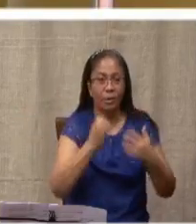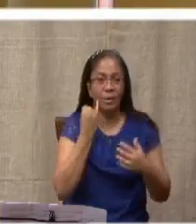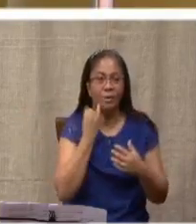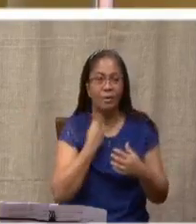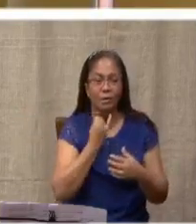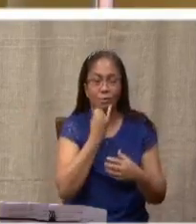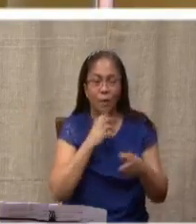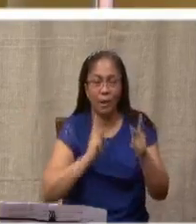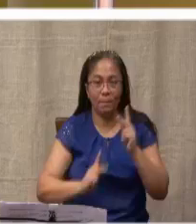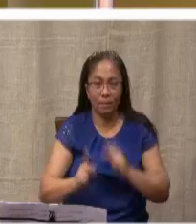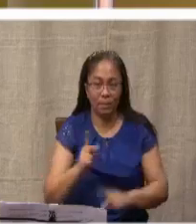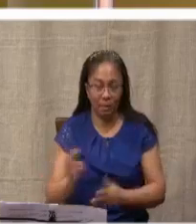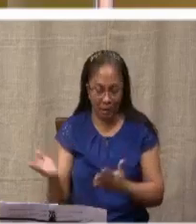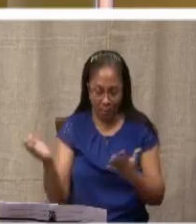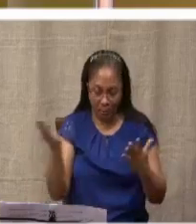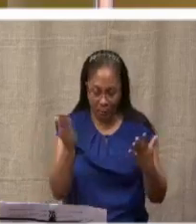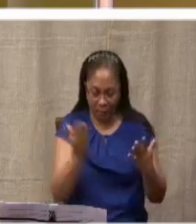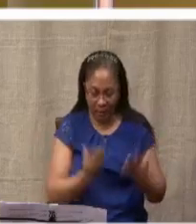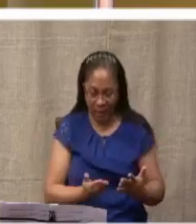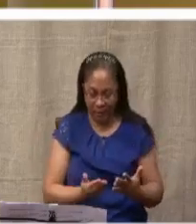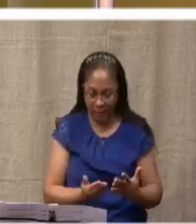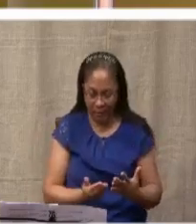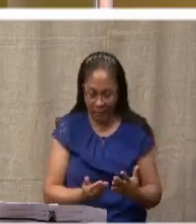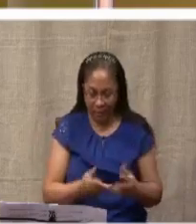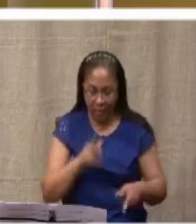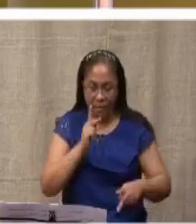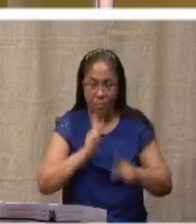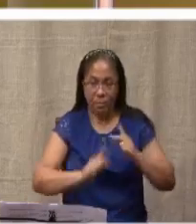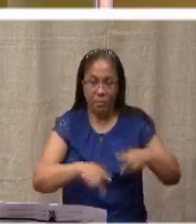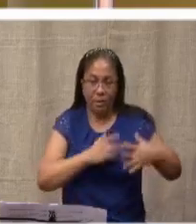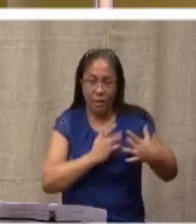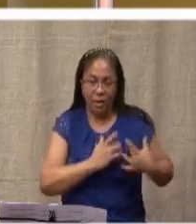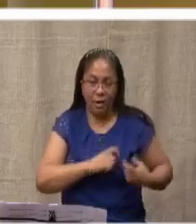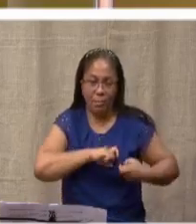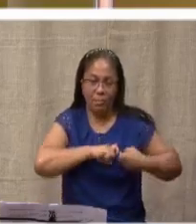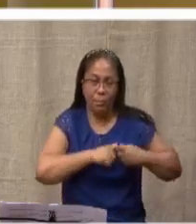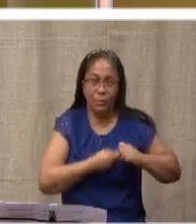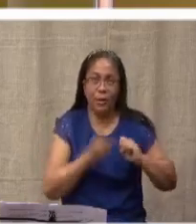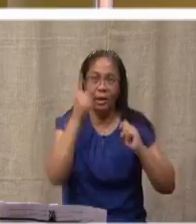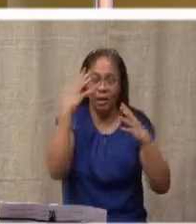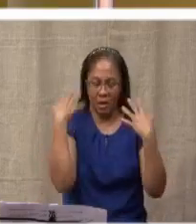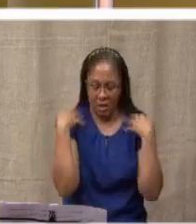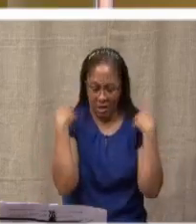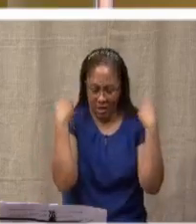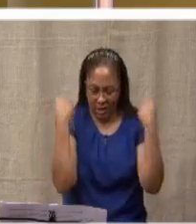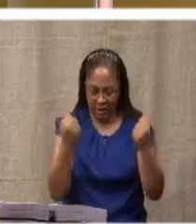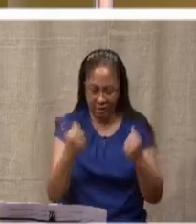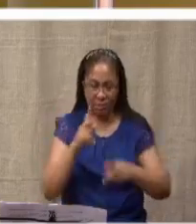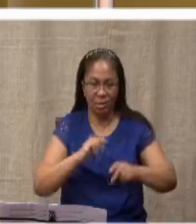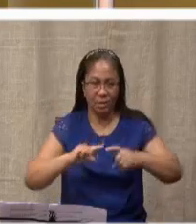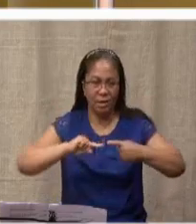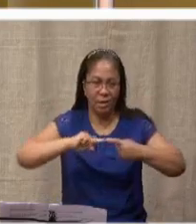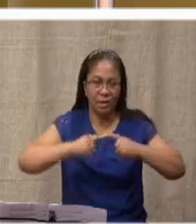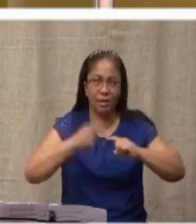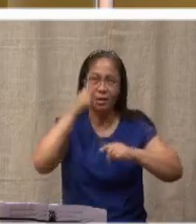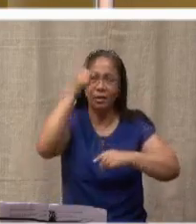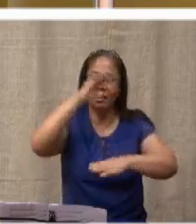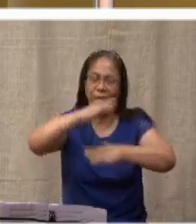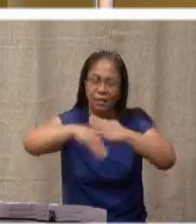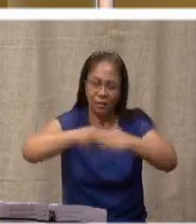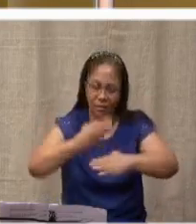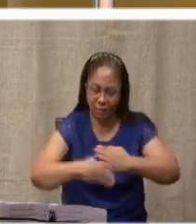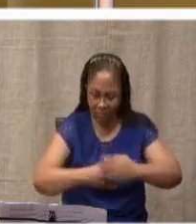exhaust he heals the brokenhearted he binds up all